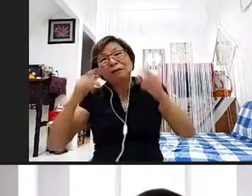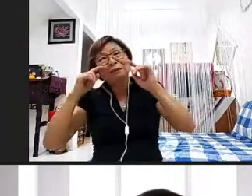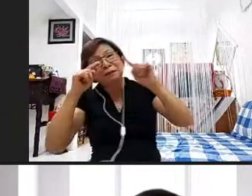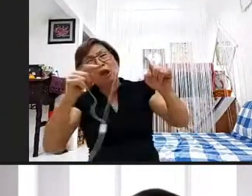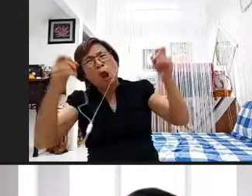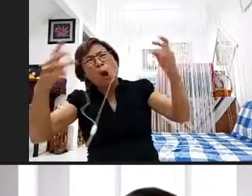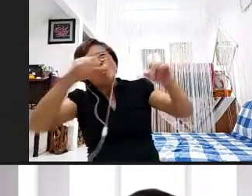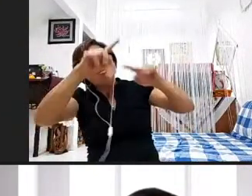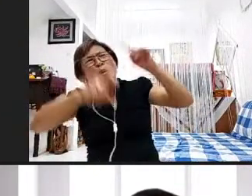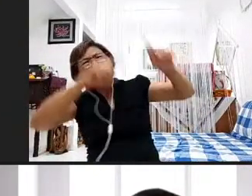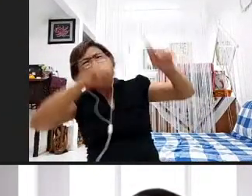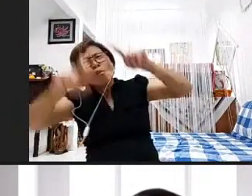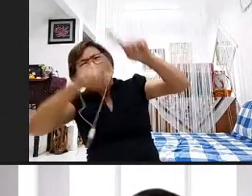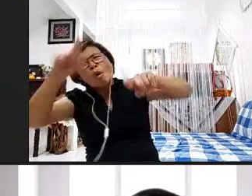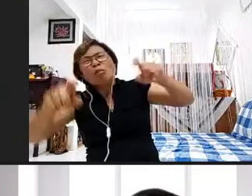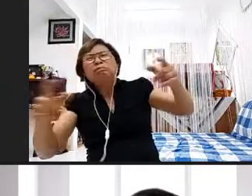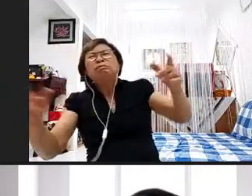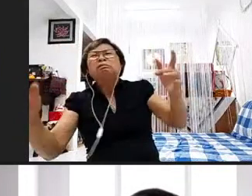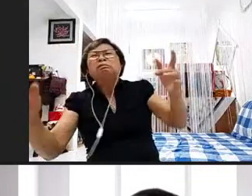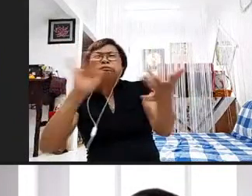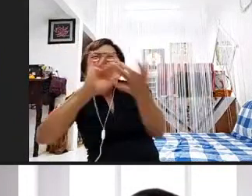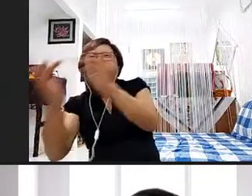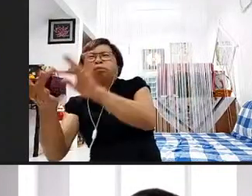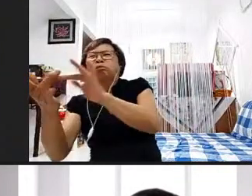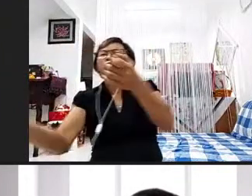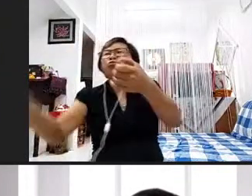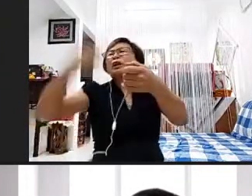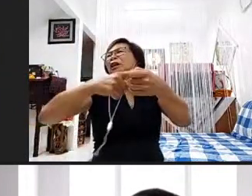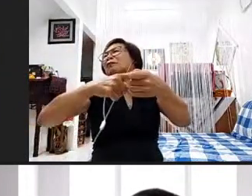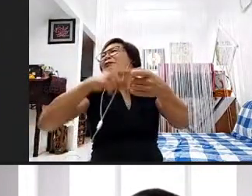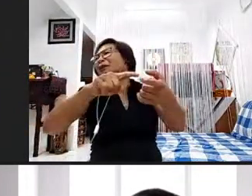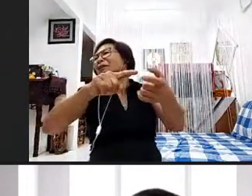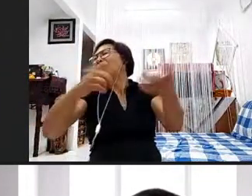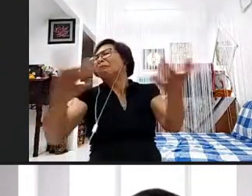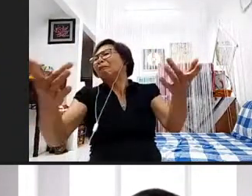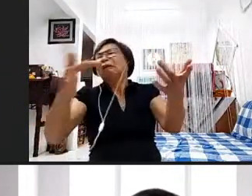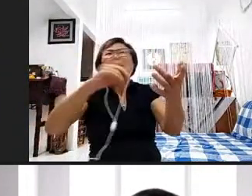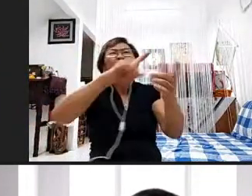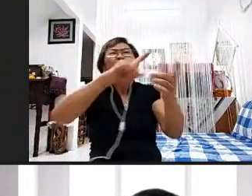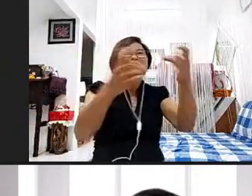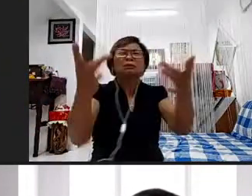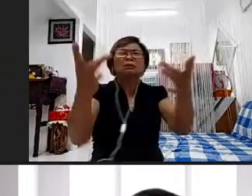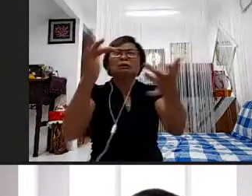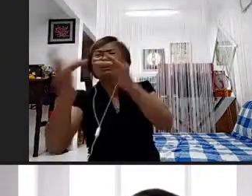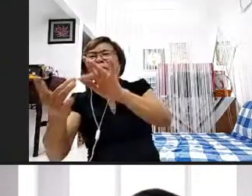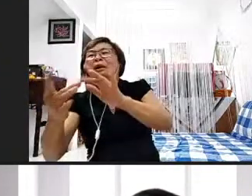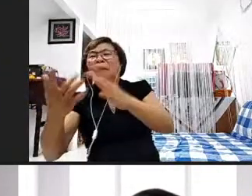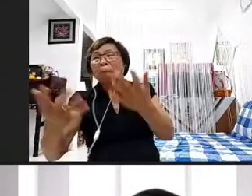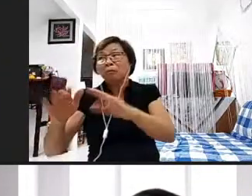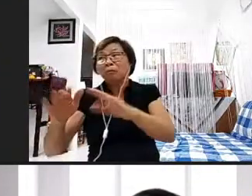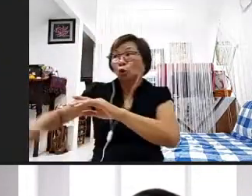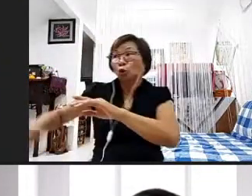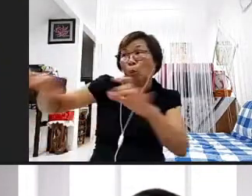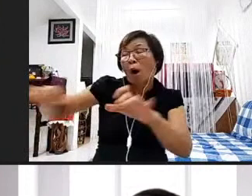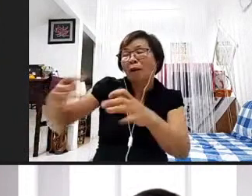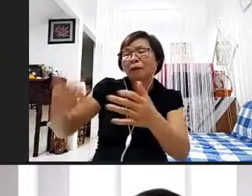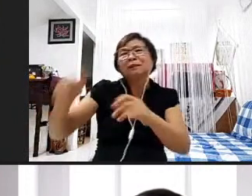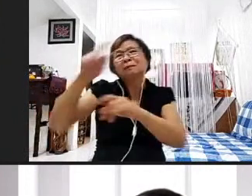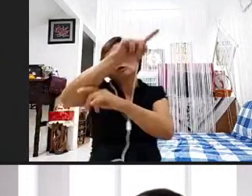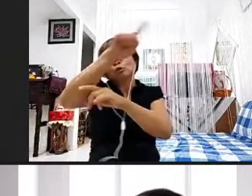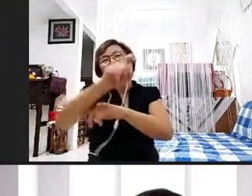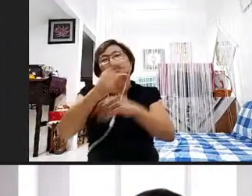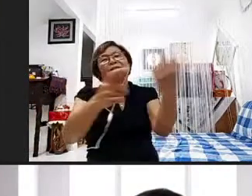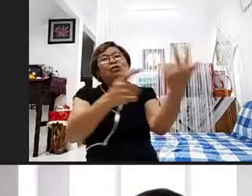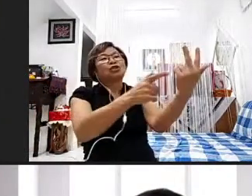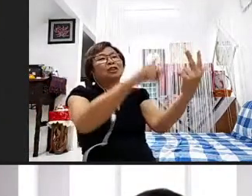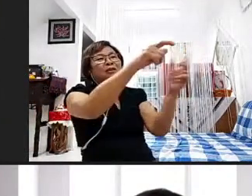the question interrelated. Yeah. So while you do that, yeah, I'm going to pose the next question. So as our three esteemed